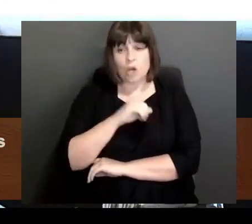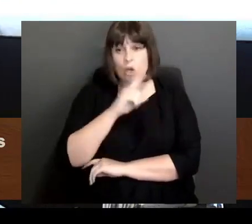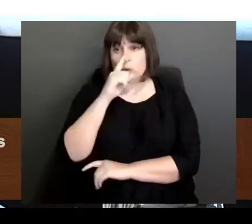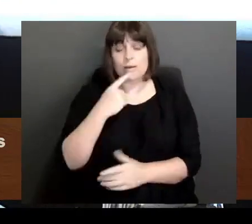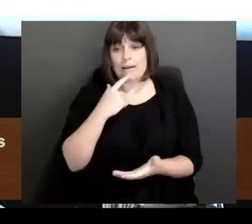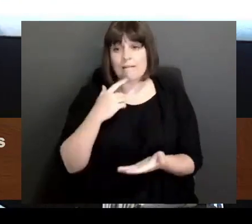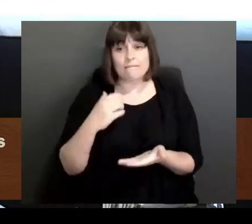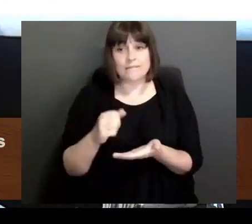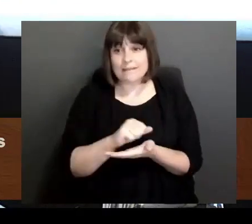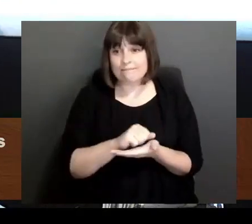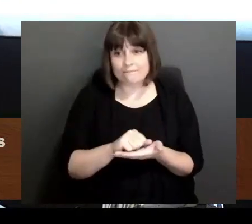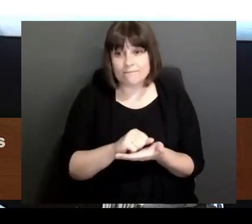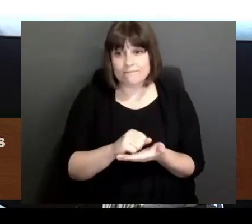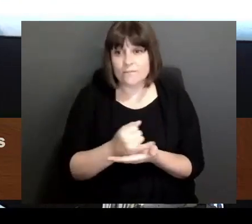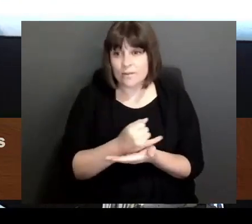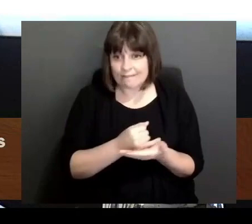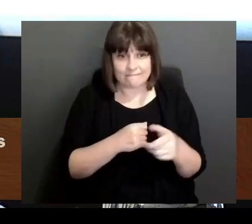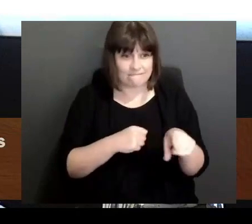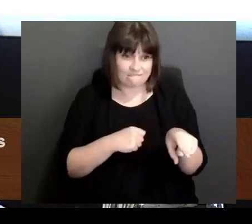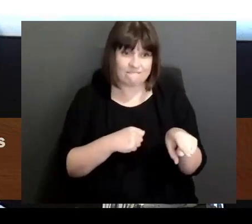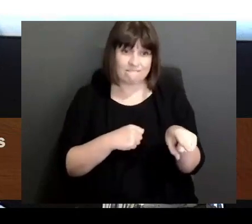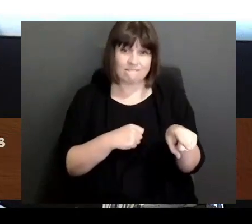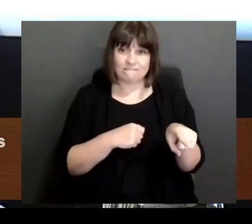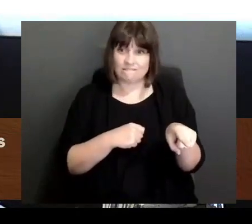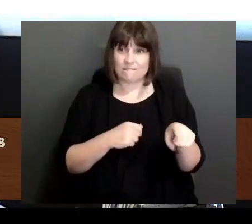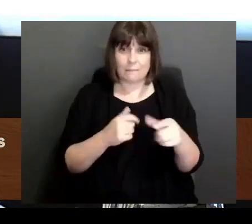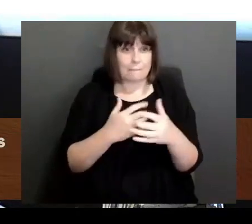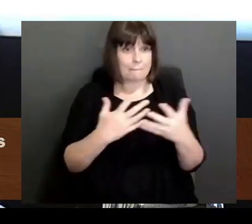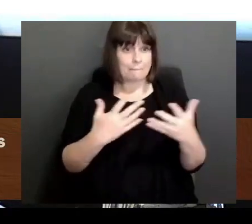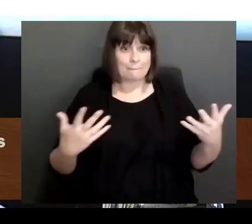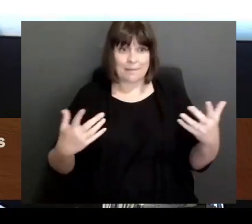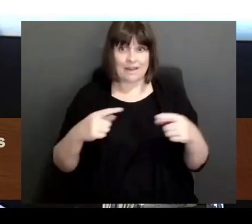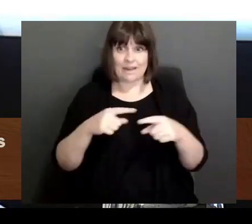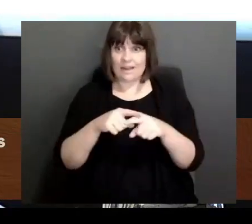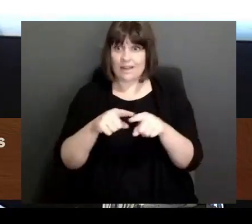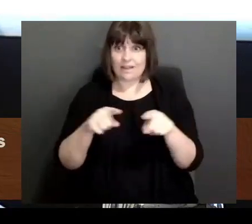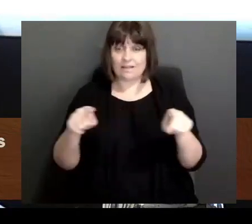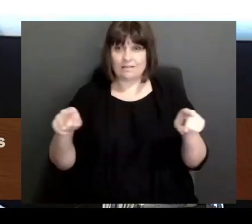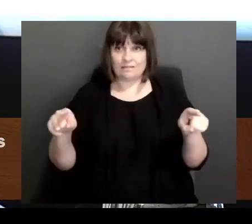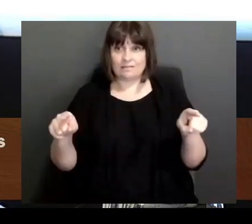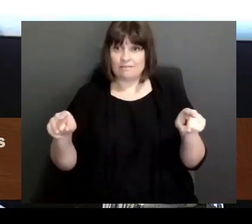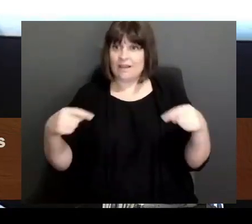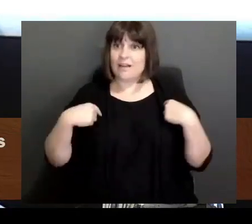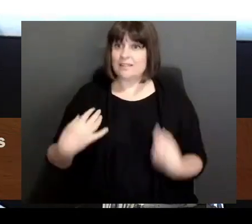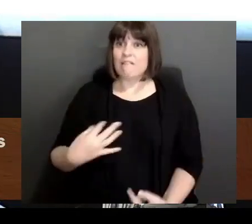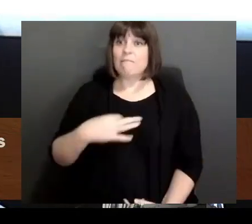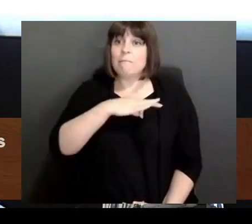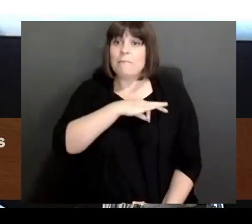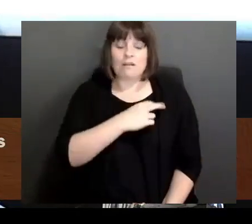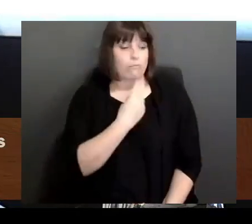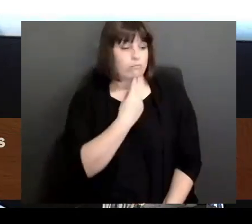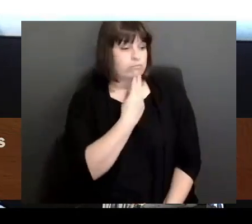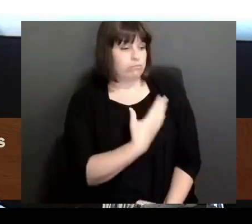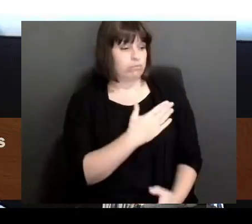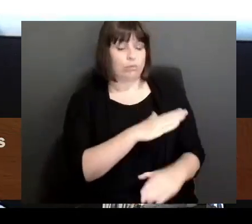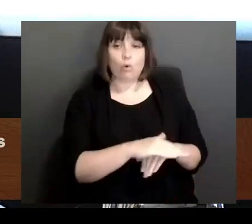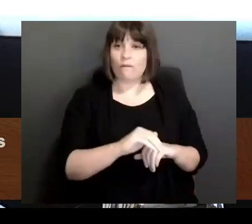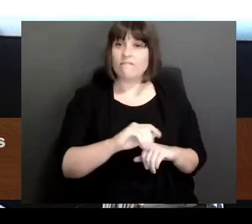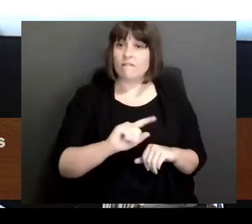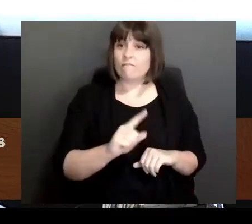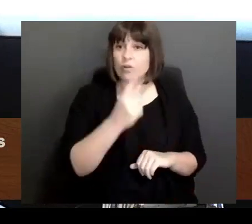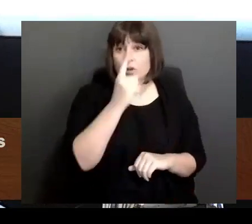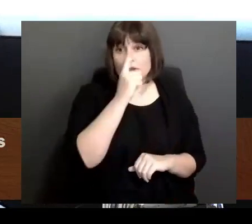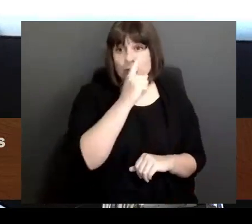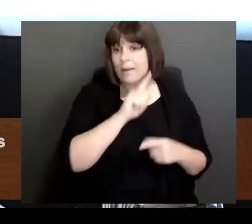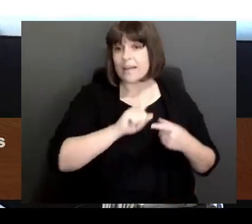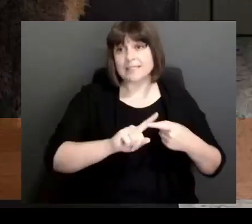situation for many of us to benefit from it at the expense of First Peoples. And it continues because